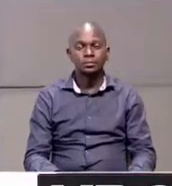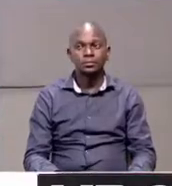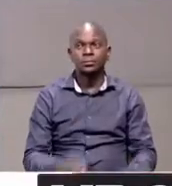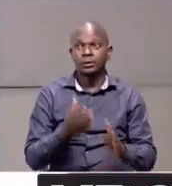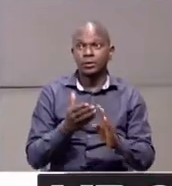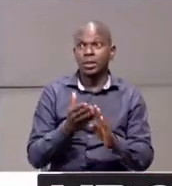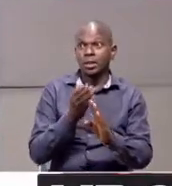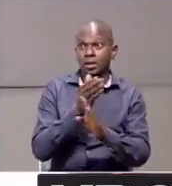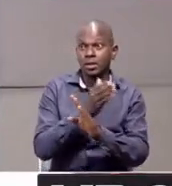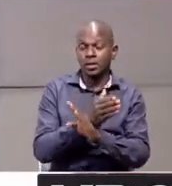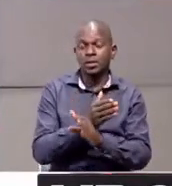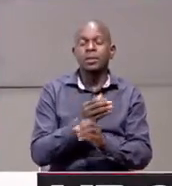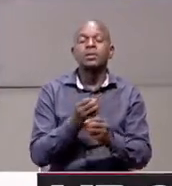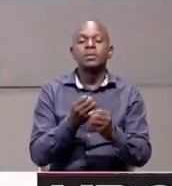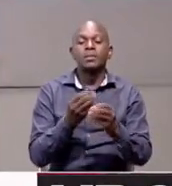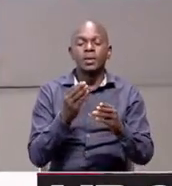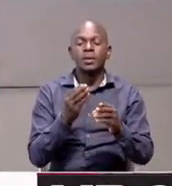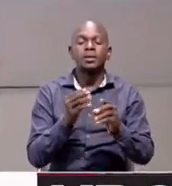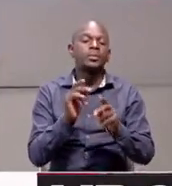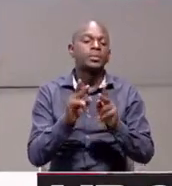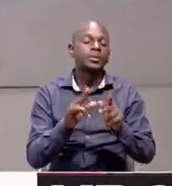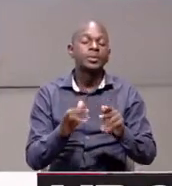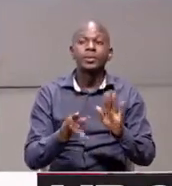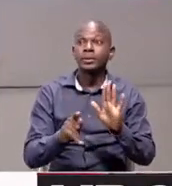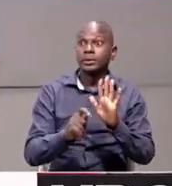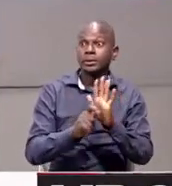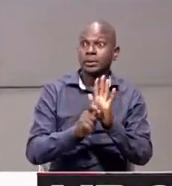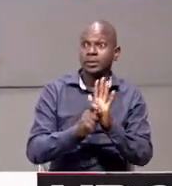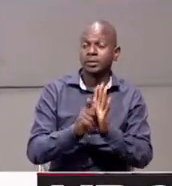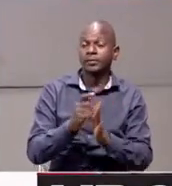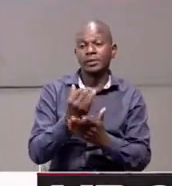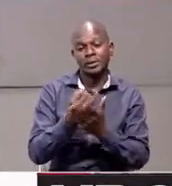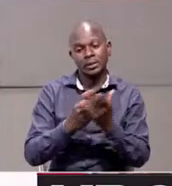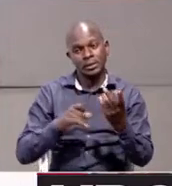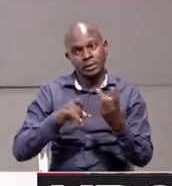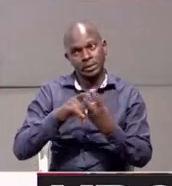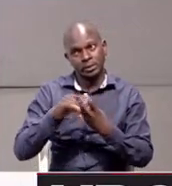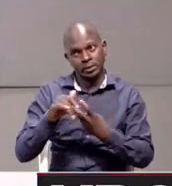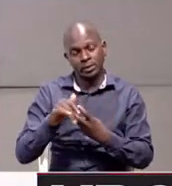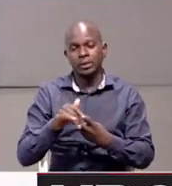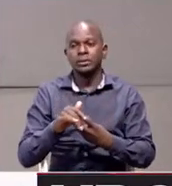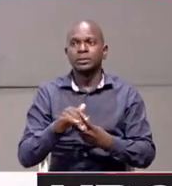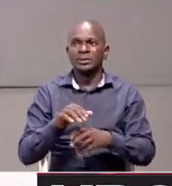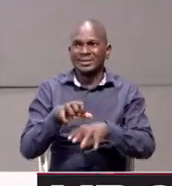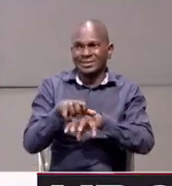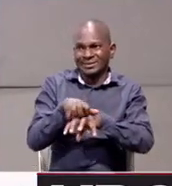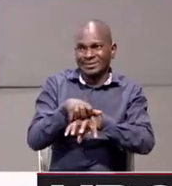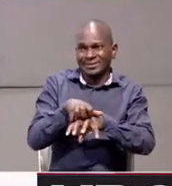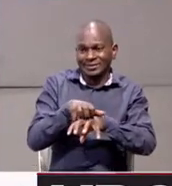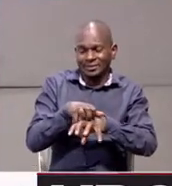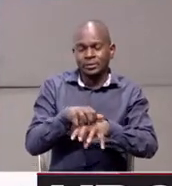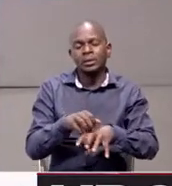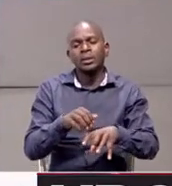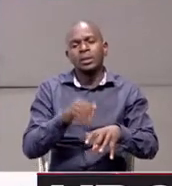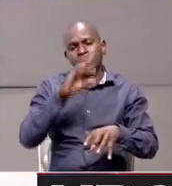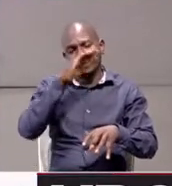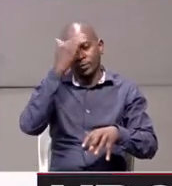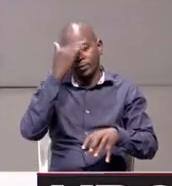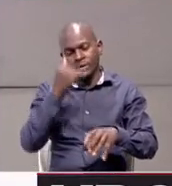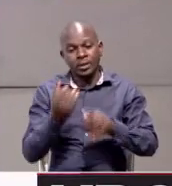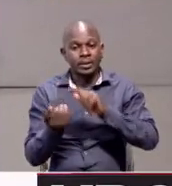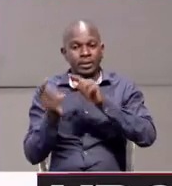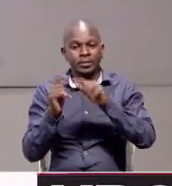Unlike before, hundreds tested for HIV and AIDS, syphilis and sickle cell. Mukuvinde so wanokumanya nga